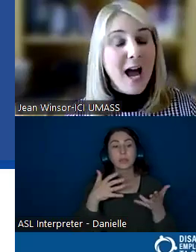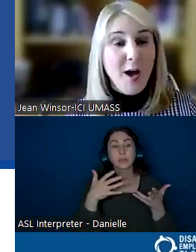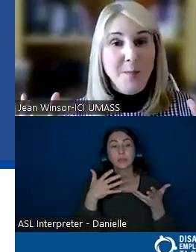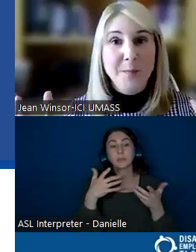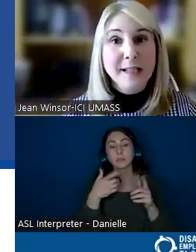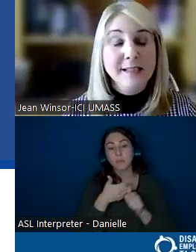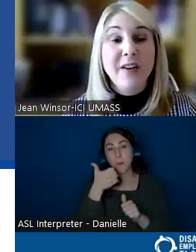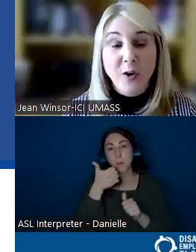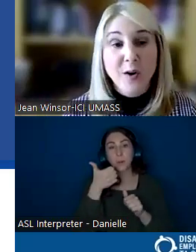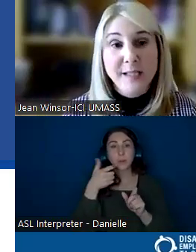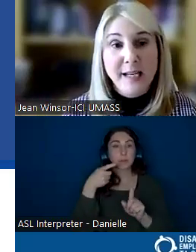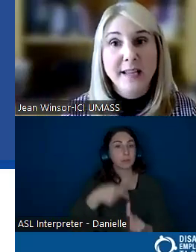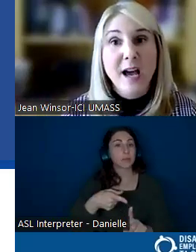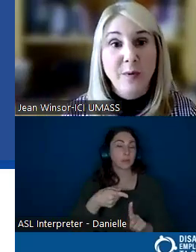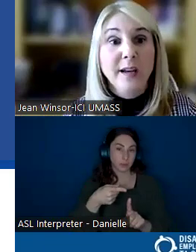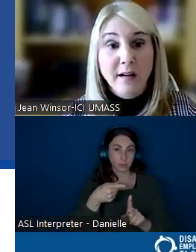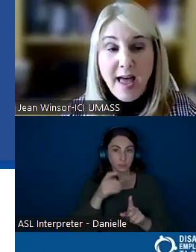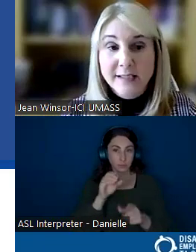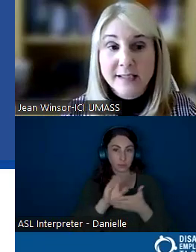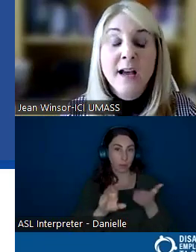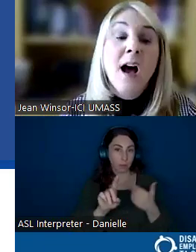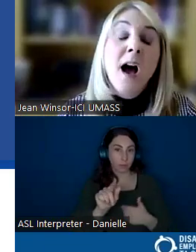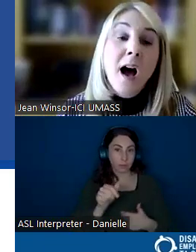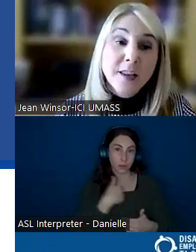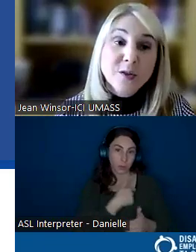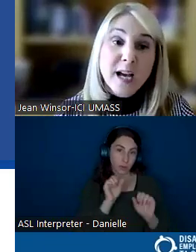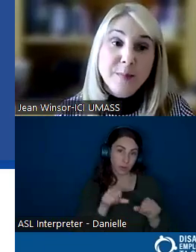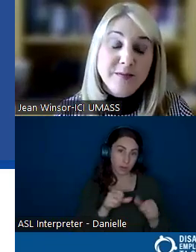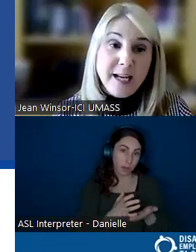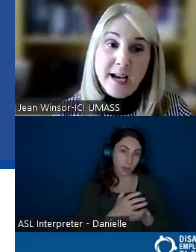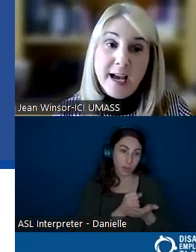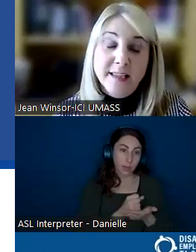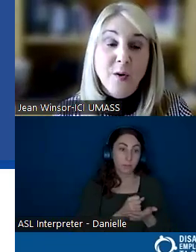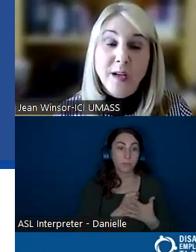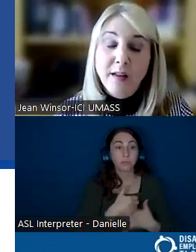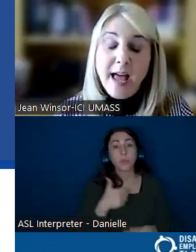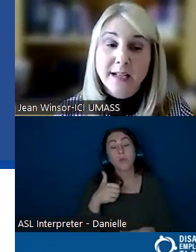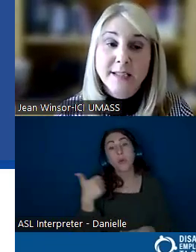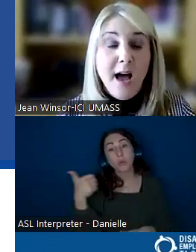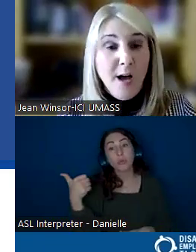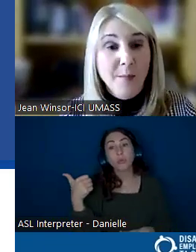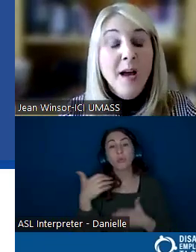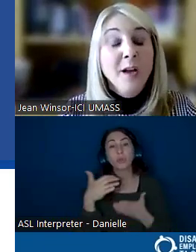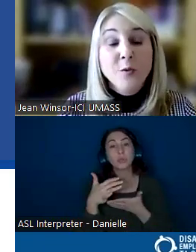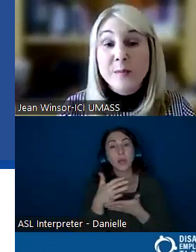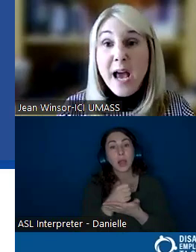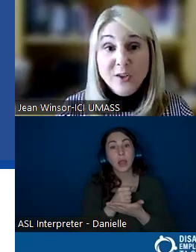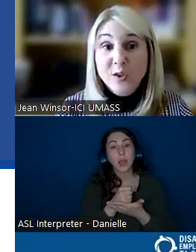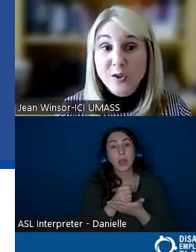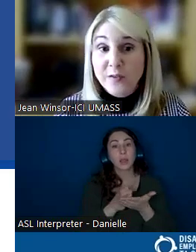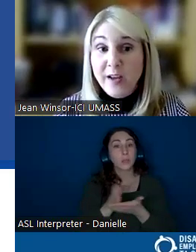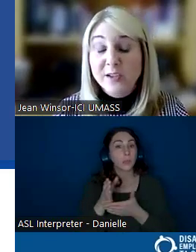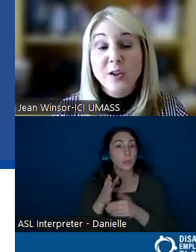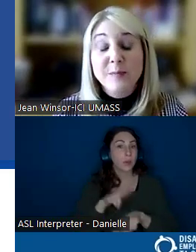concise pieces of outcome data that we can collect. Other types of data that we collect through some